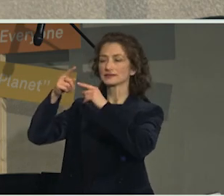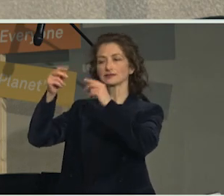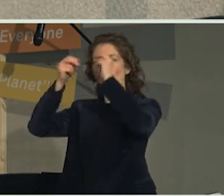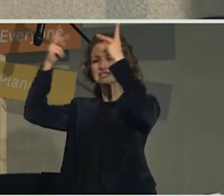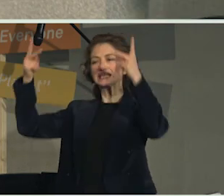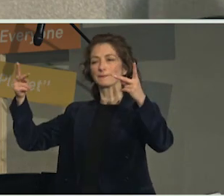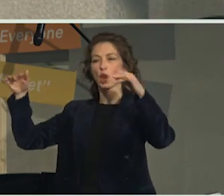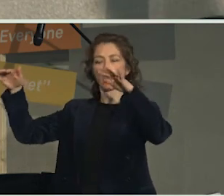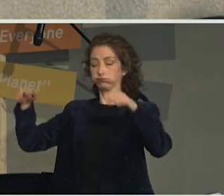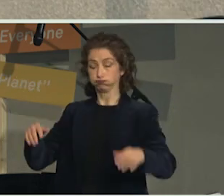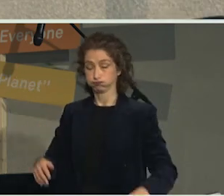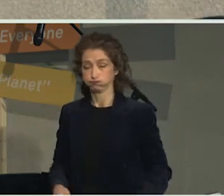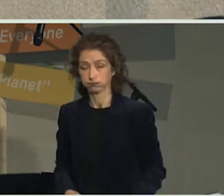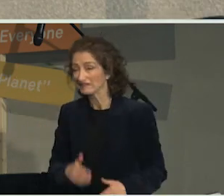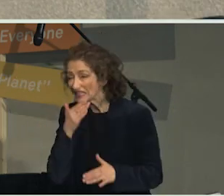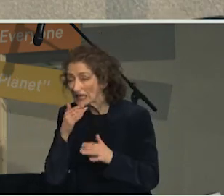this term. So